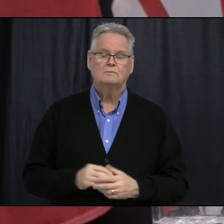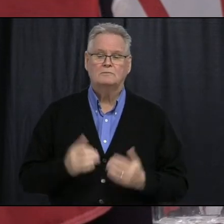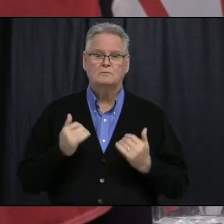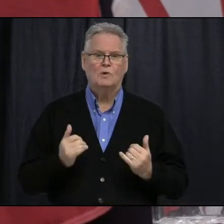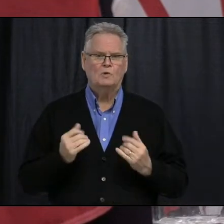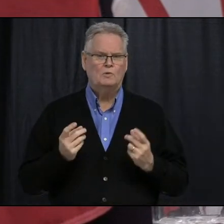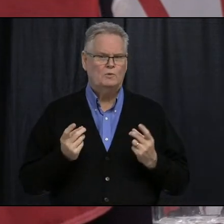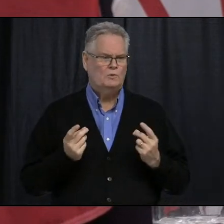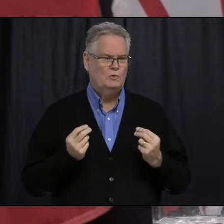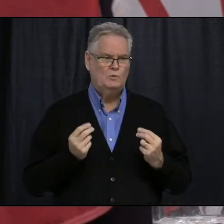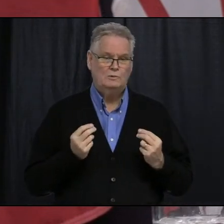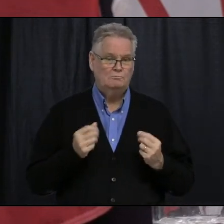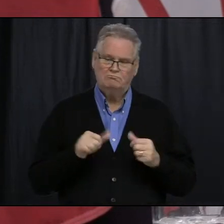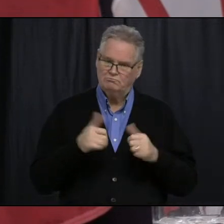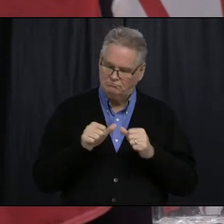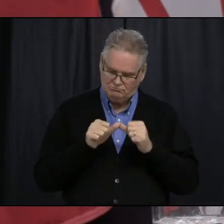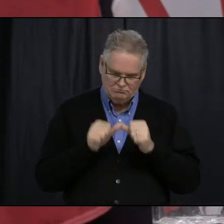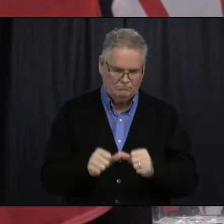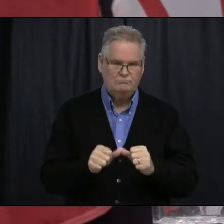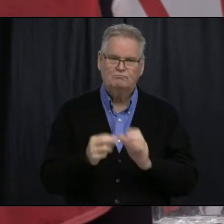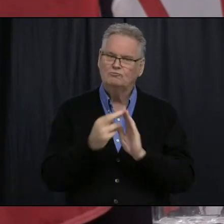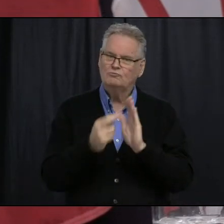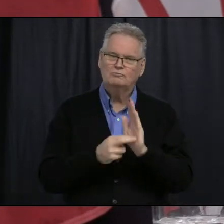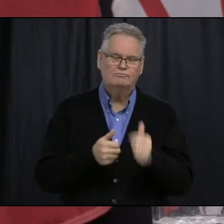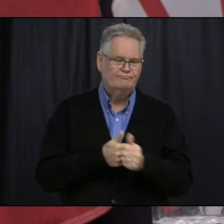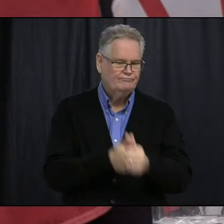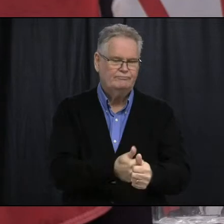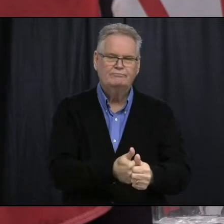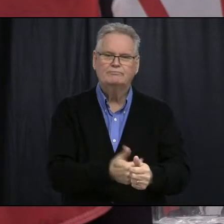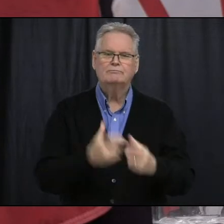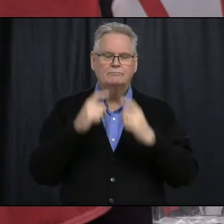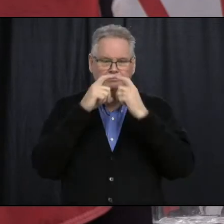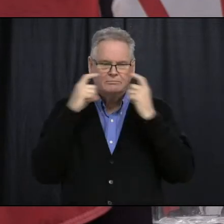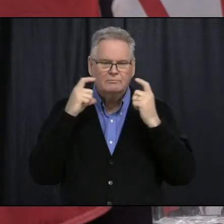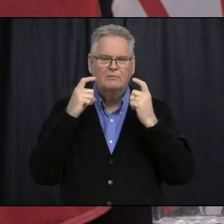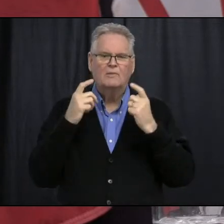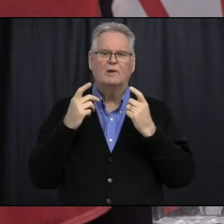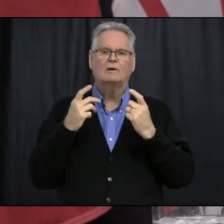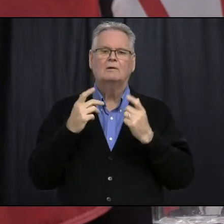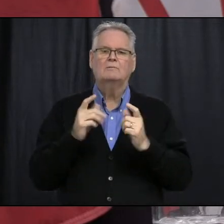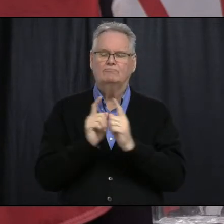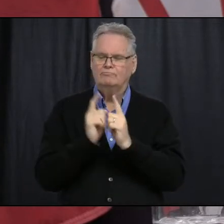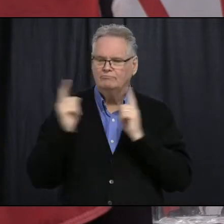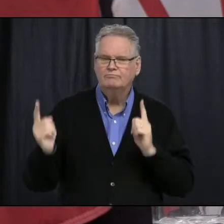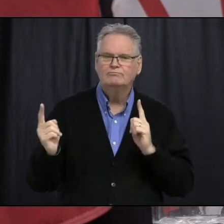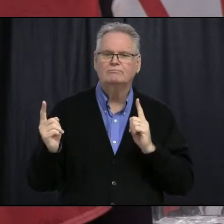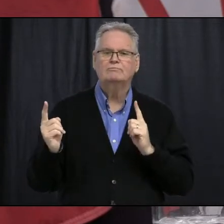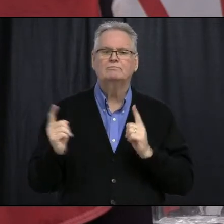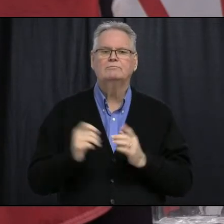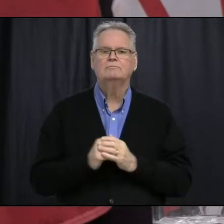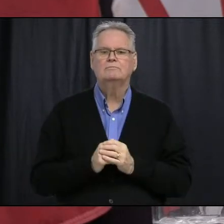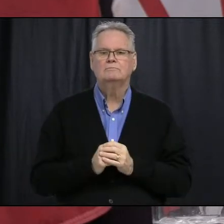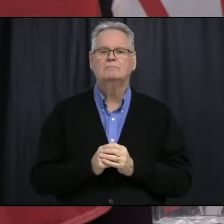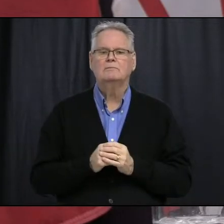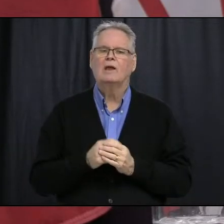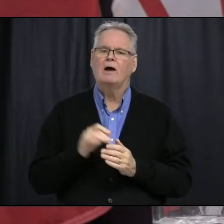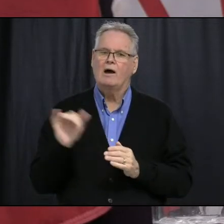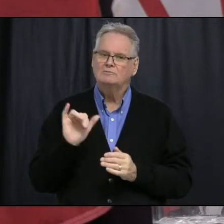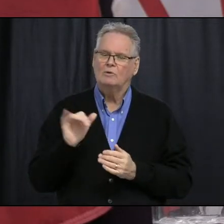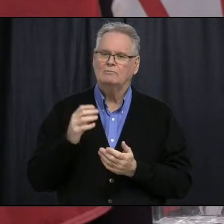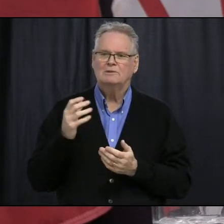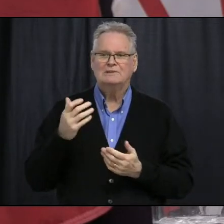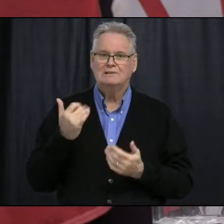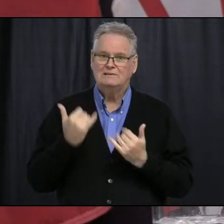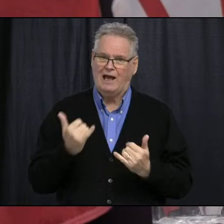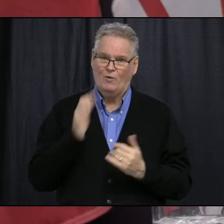our masks, continue to keep our distance, and please, everyone, take advantage of the vaccine. Our numbers are excellent.